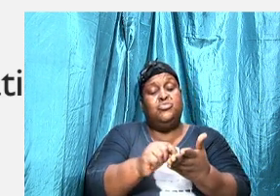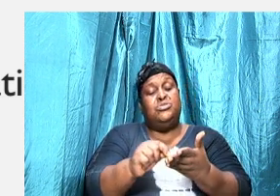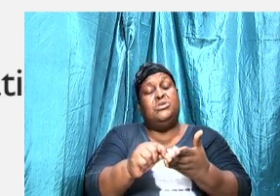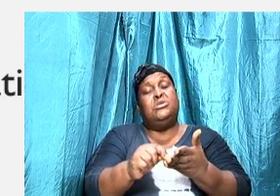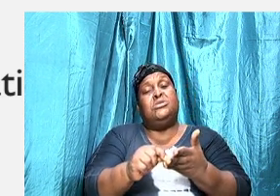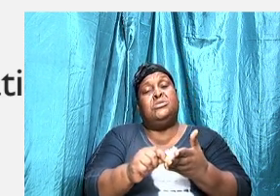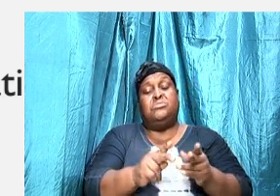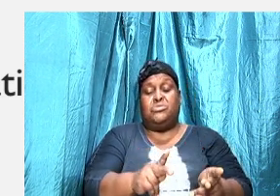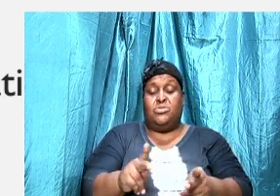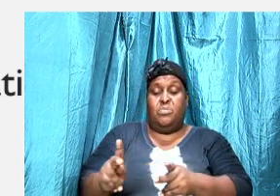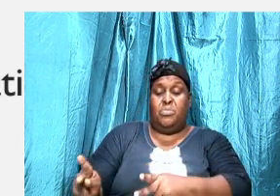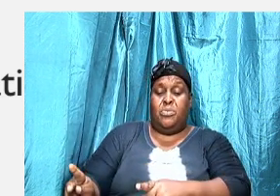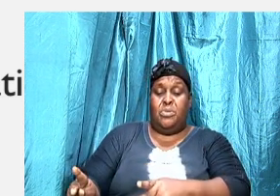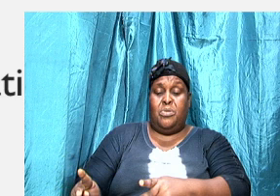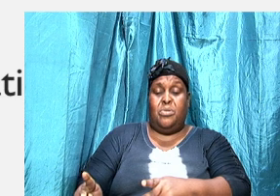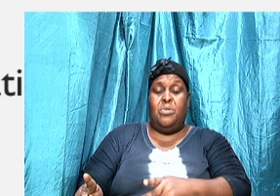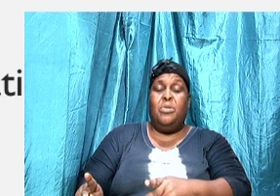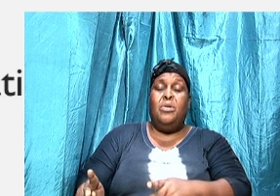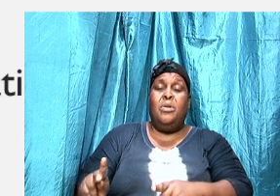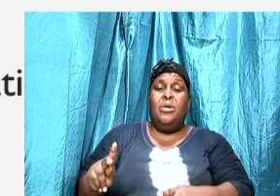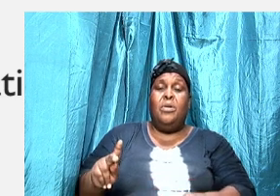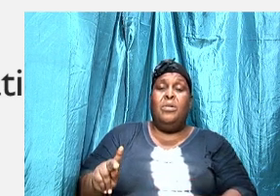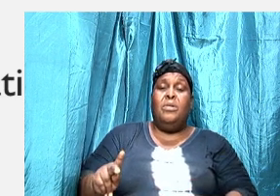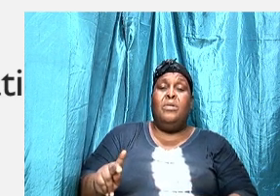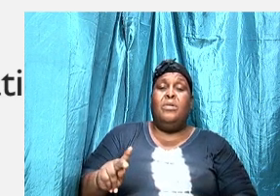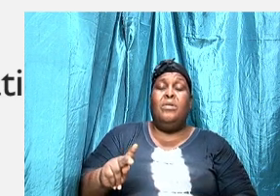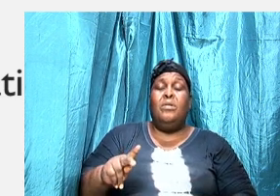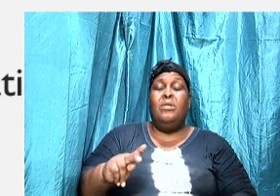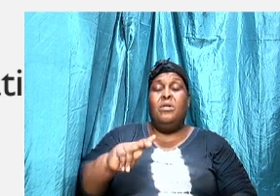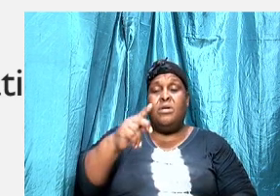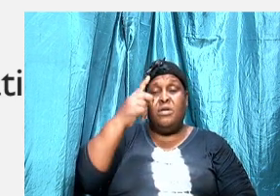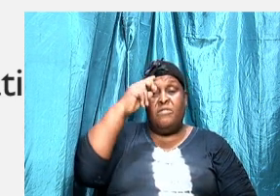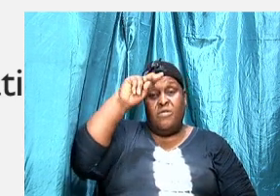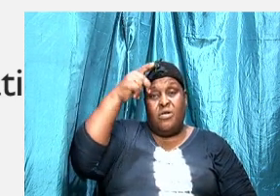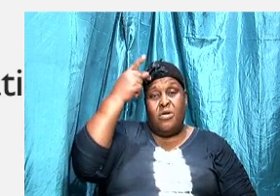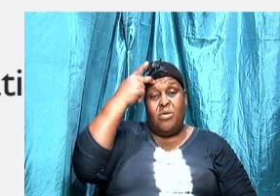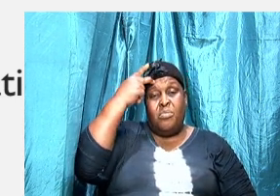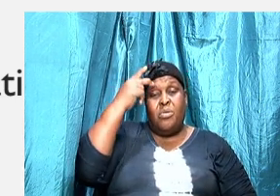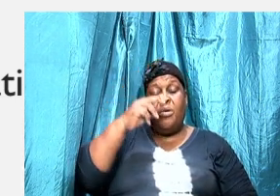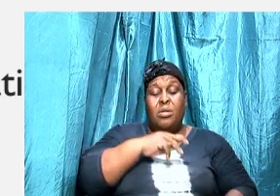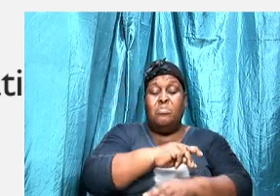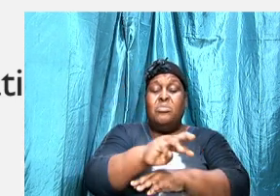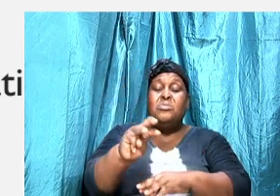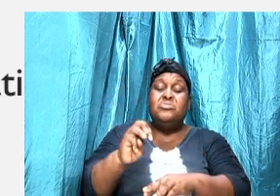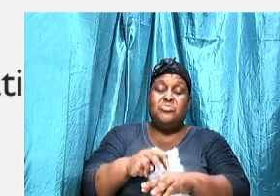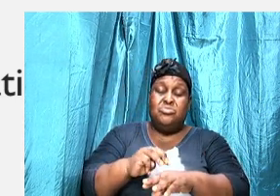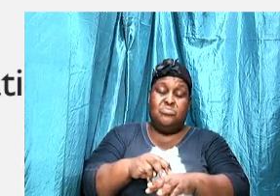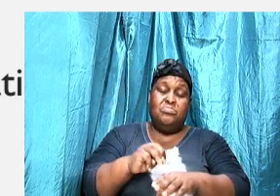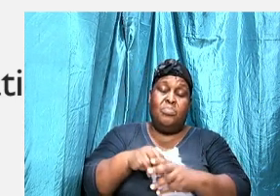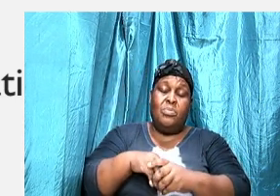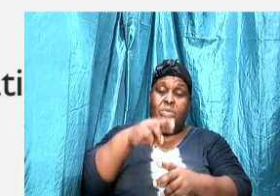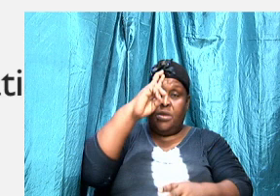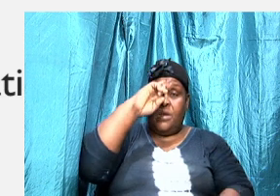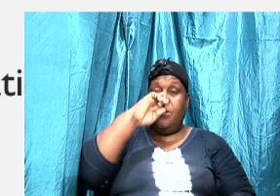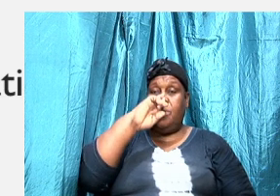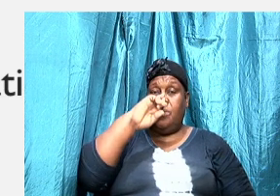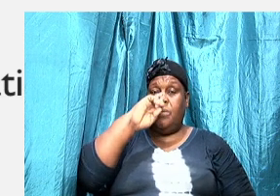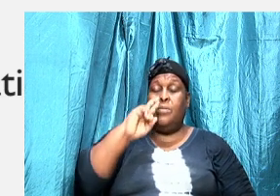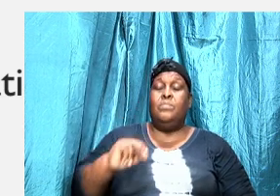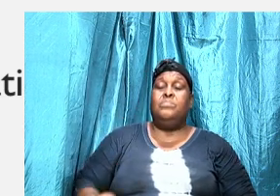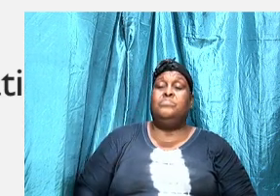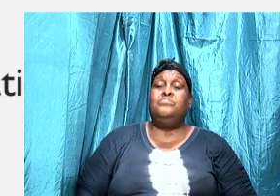said, to prepare in preparation for his ministry, his coming ministry in Rome.